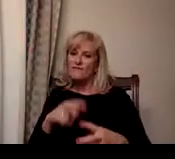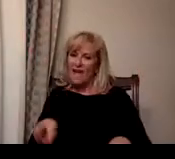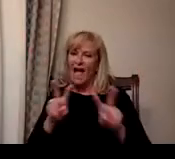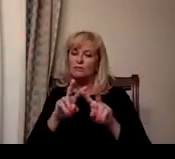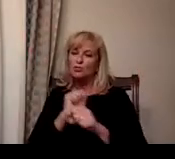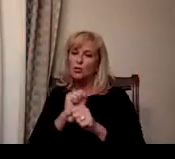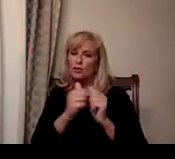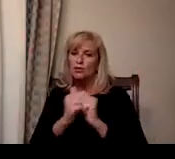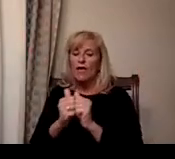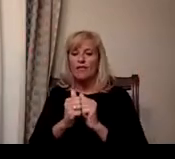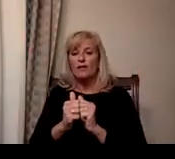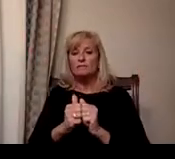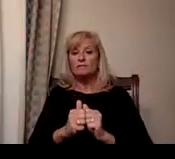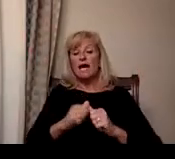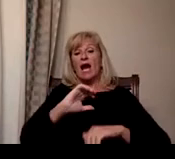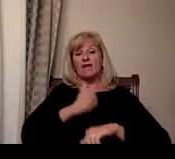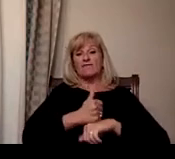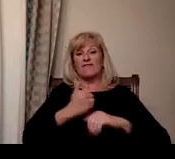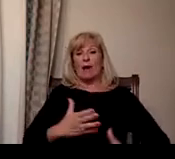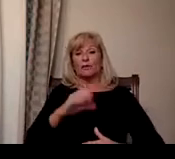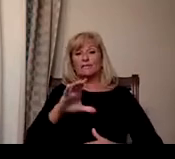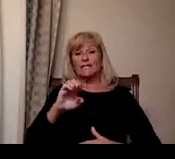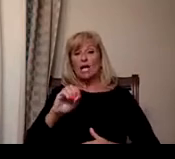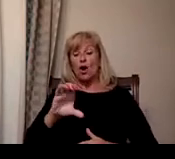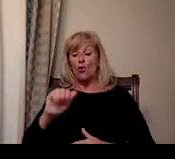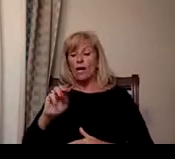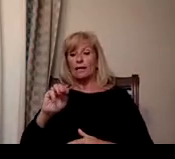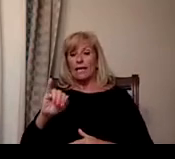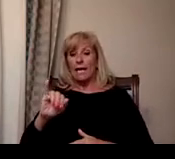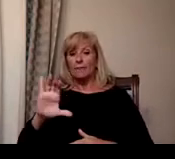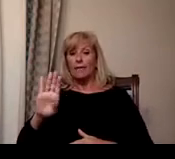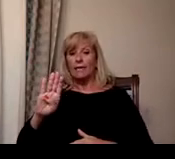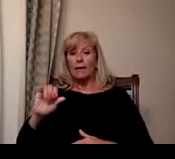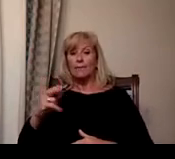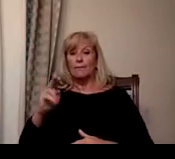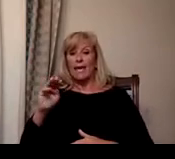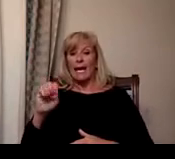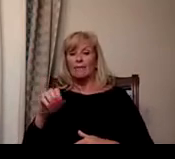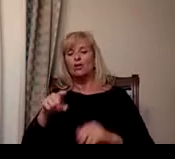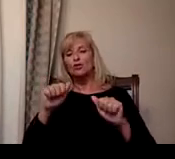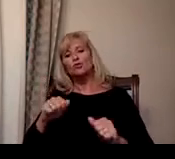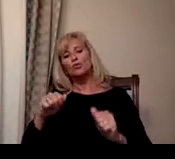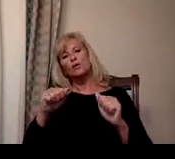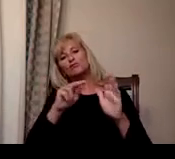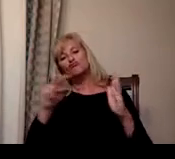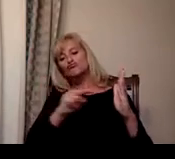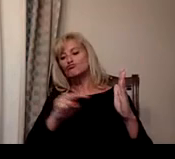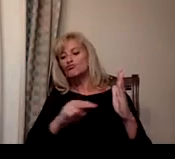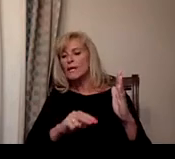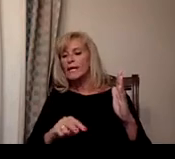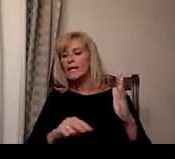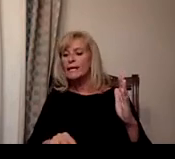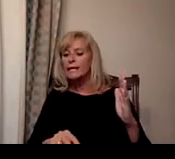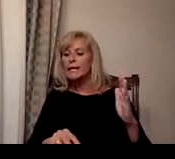it all starts with really our founder and CEO, Cami Bainey. You can go ahead and read all of these accolades on the screen. I